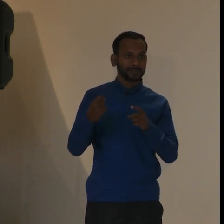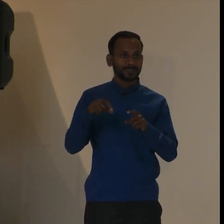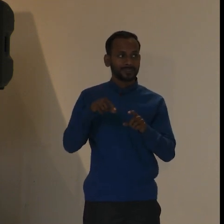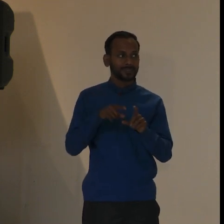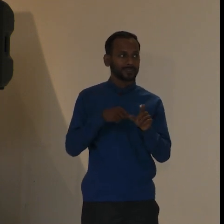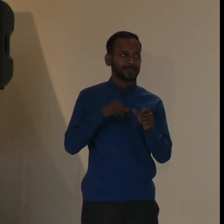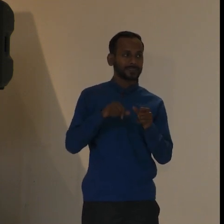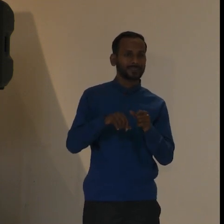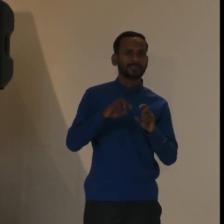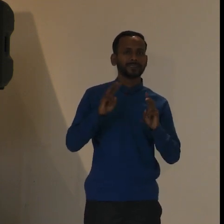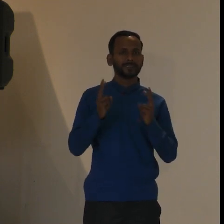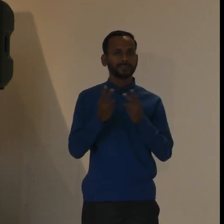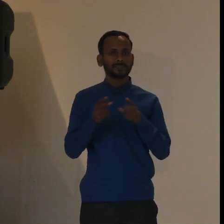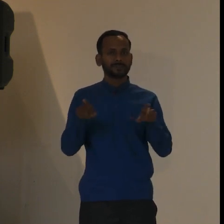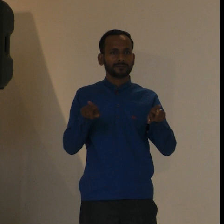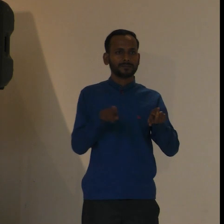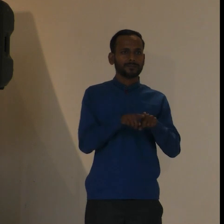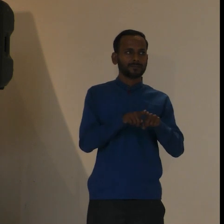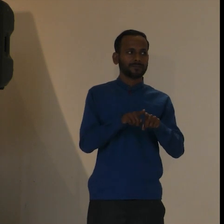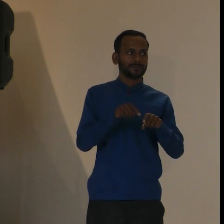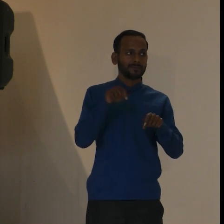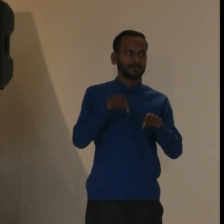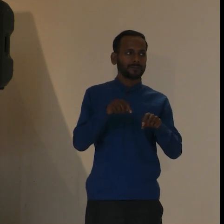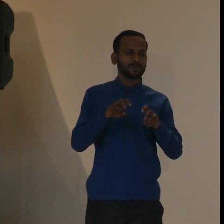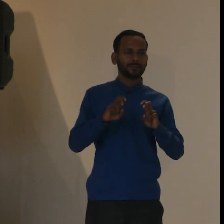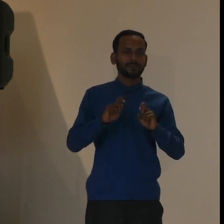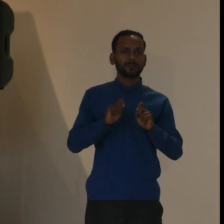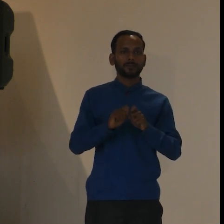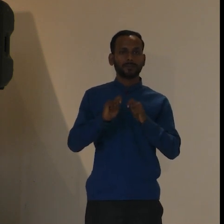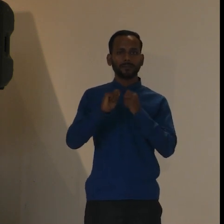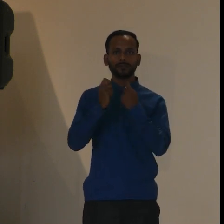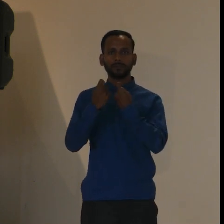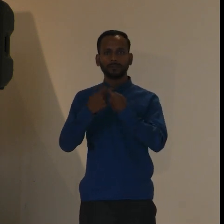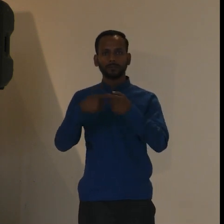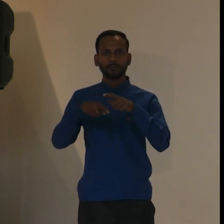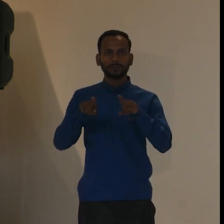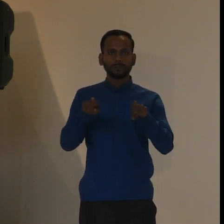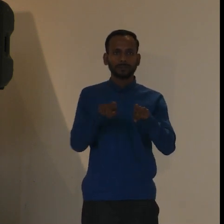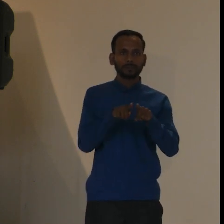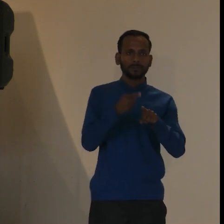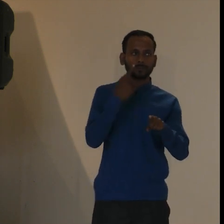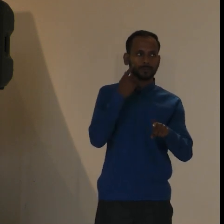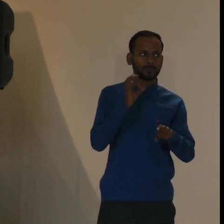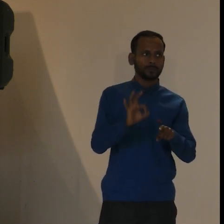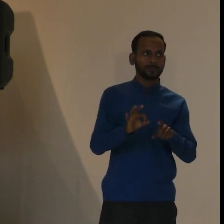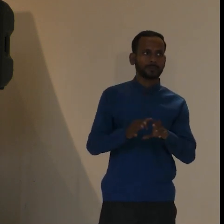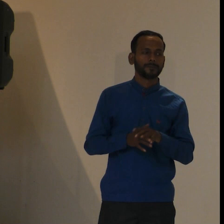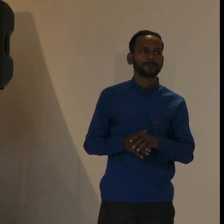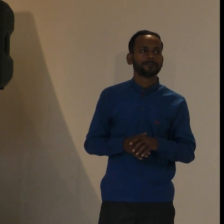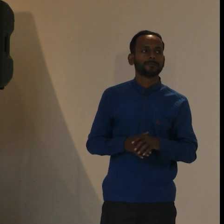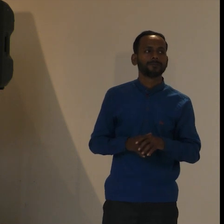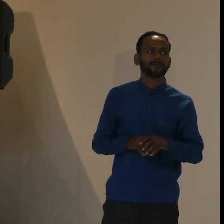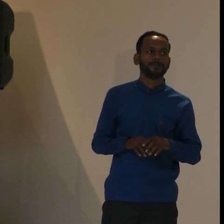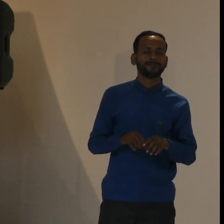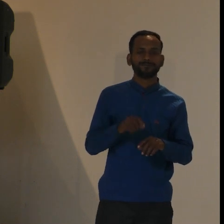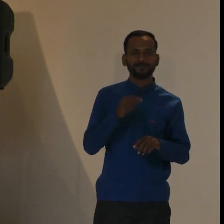if we were to, you know, create a map, what would that kind of look like? And maybe let me just change the order and start with Akash this time. Okay. So he